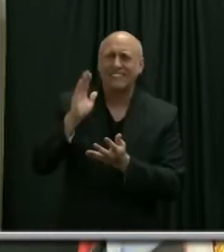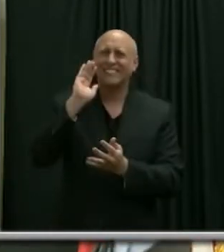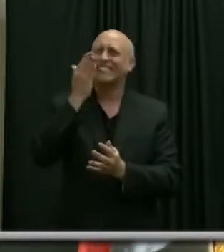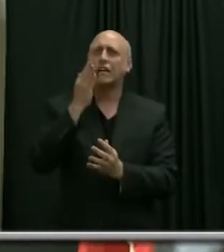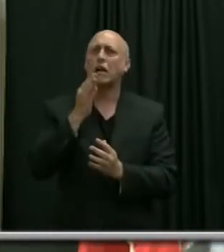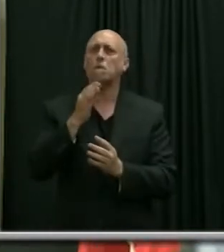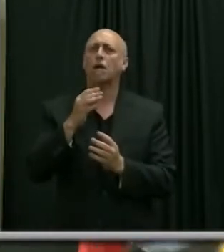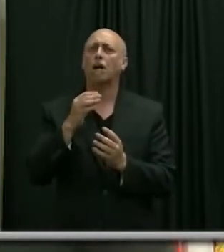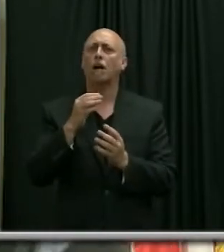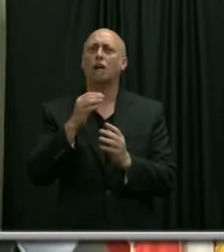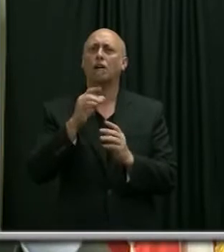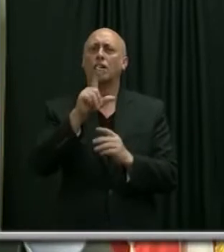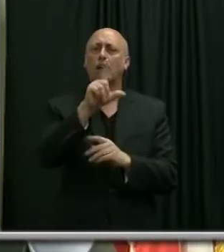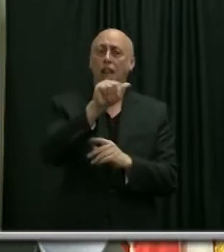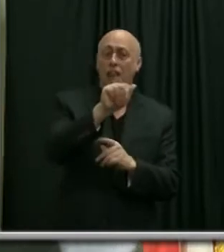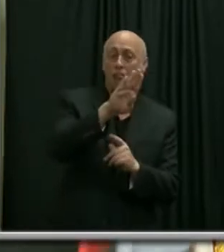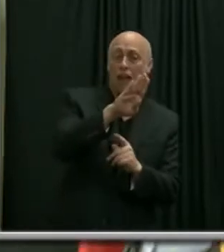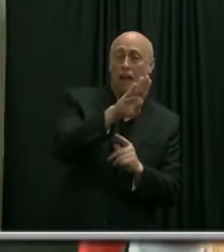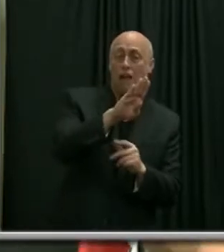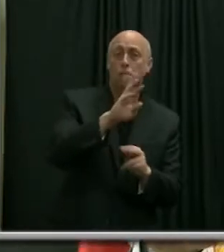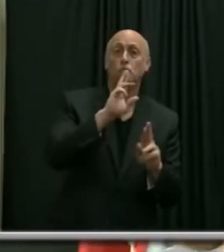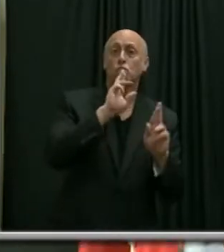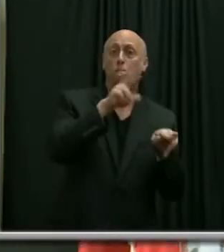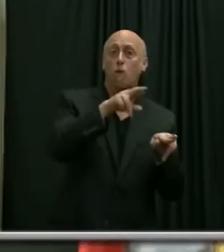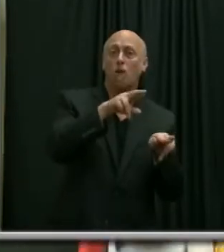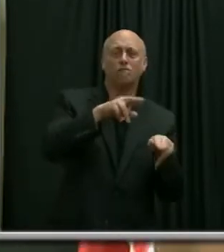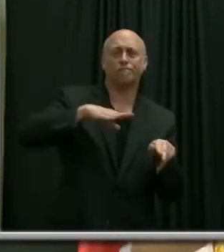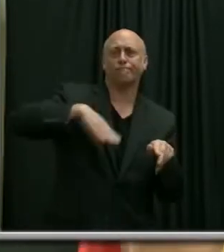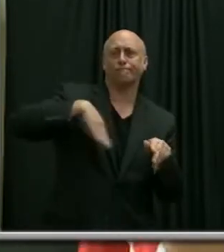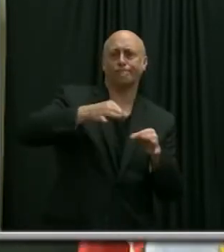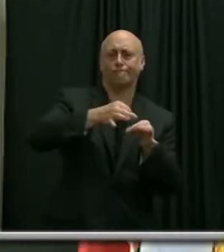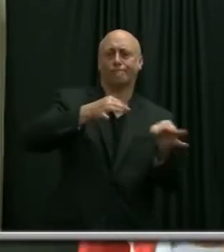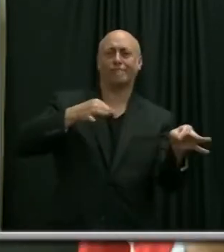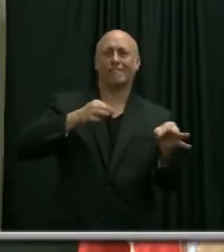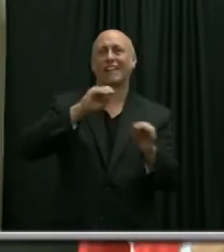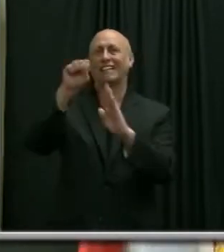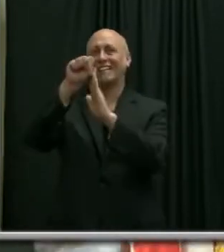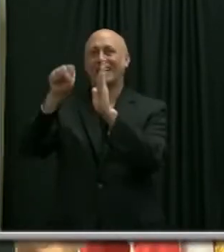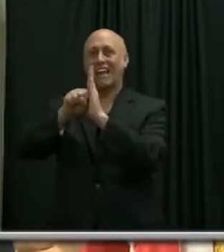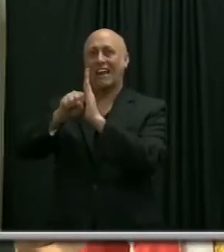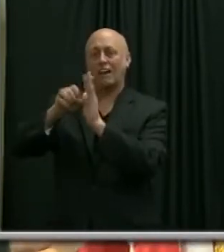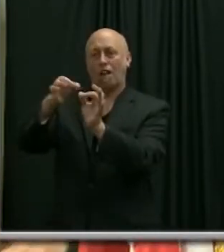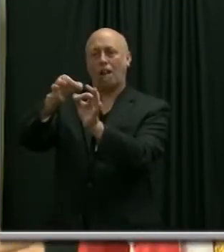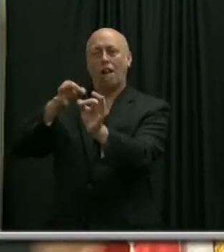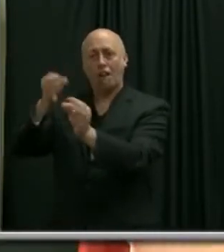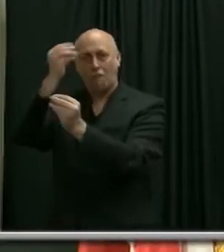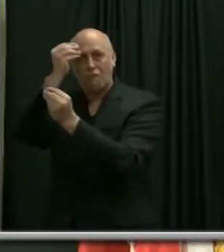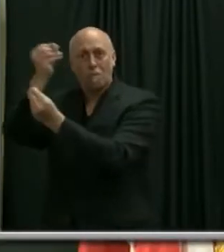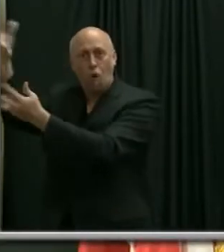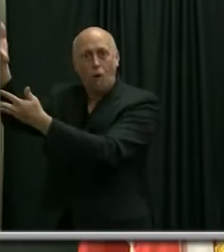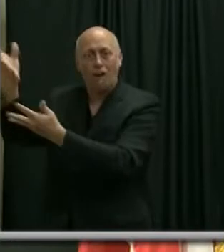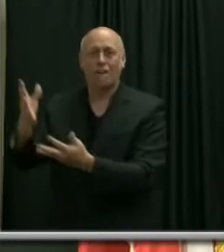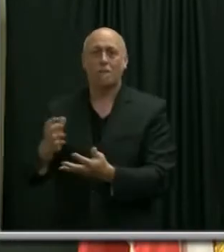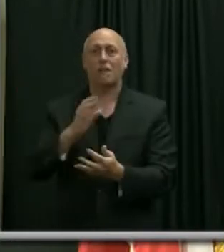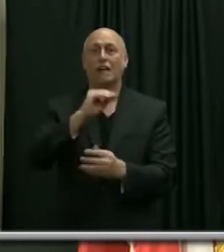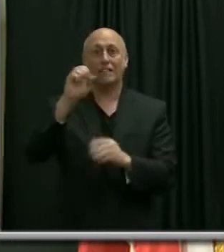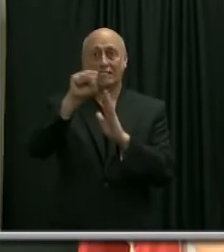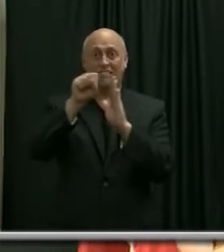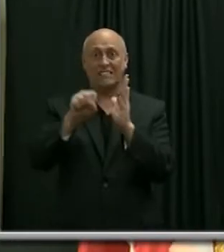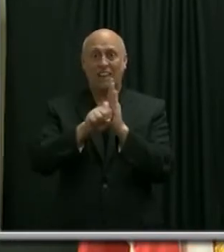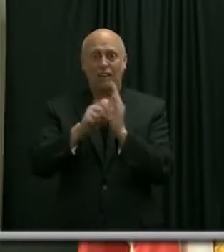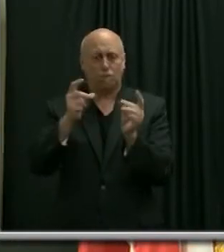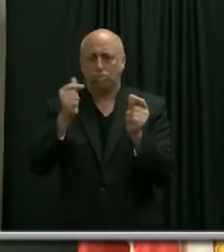from the labs to the state. So not necessarily state labs, private labs and others. And then thus when the state processed them, they quickly got them to us. And